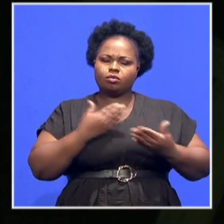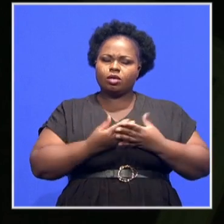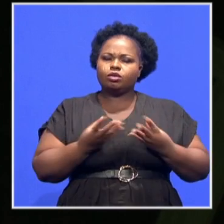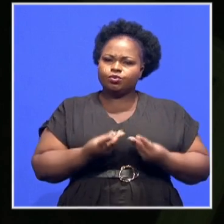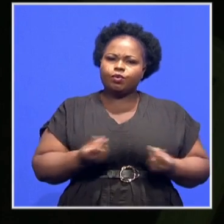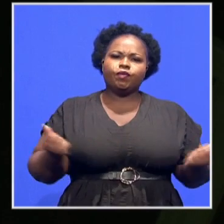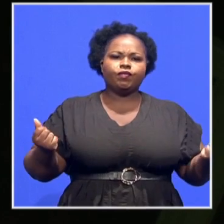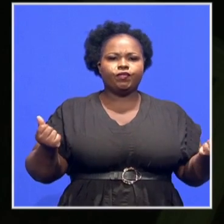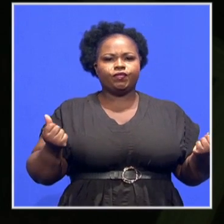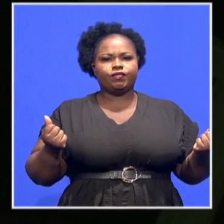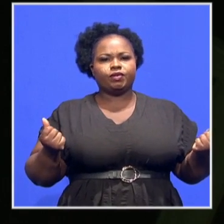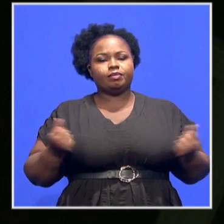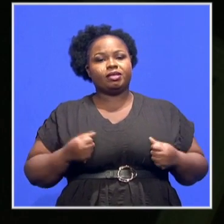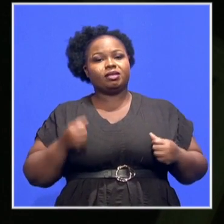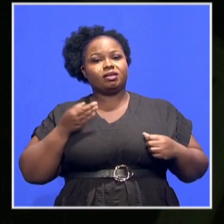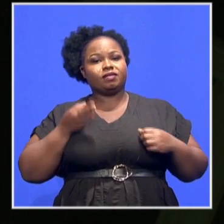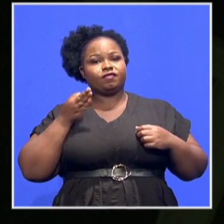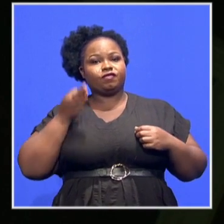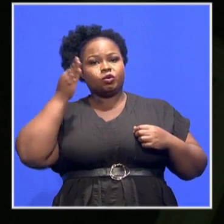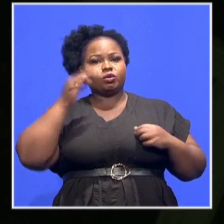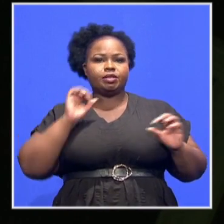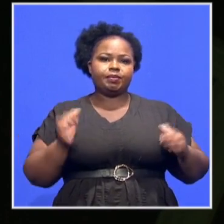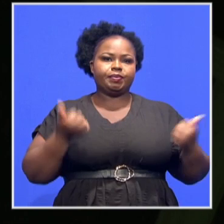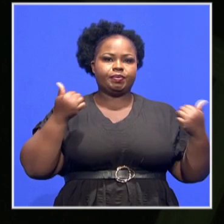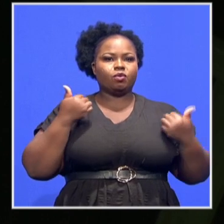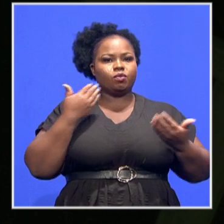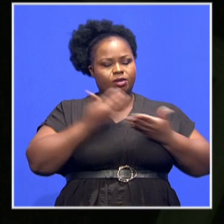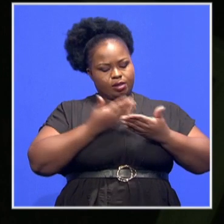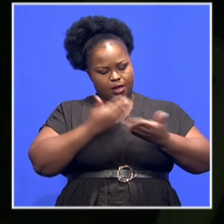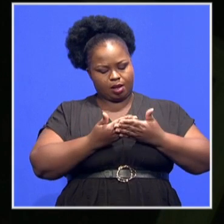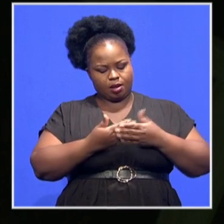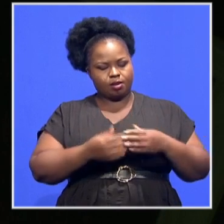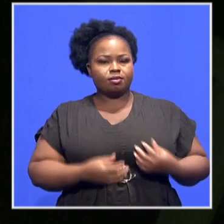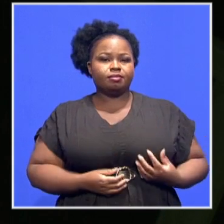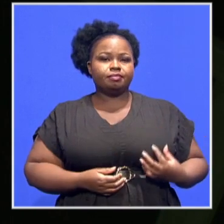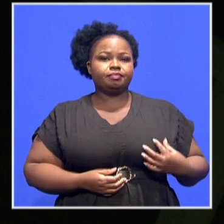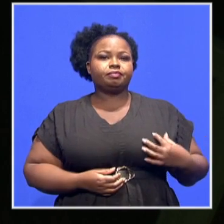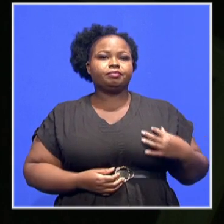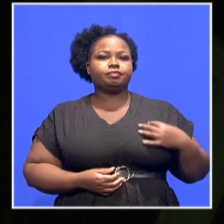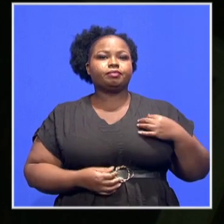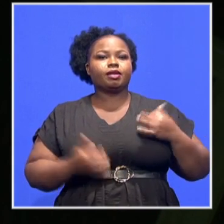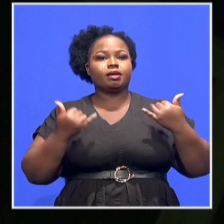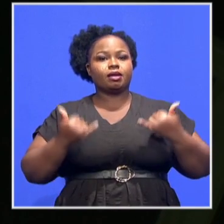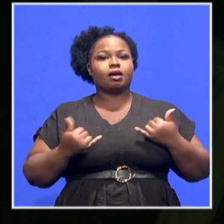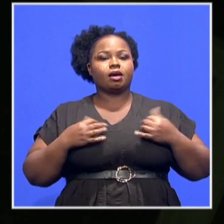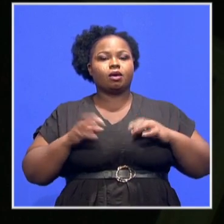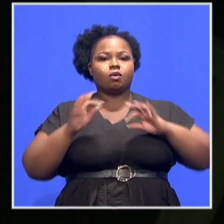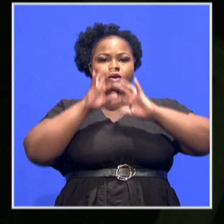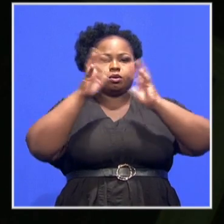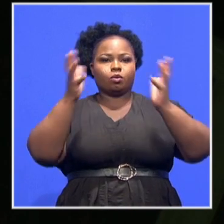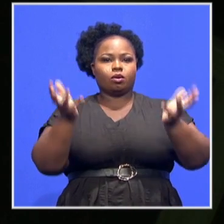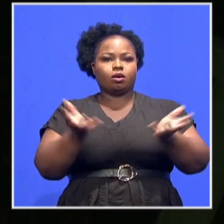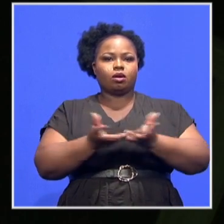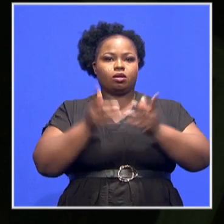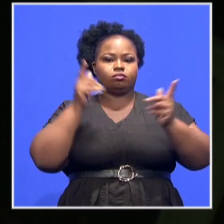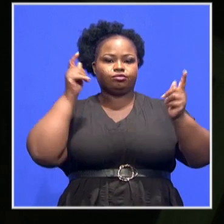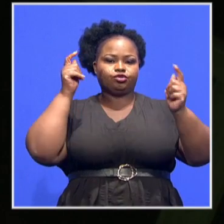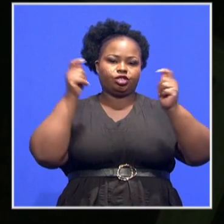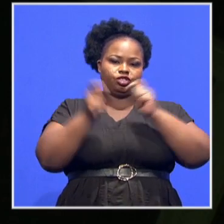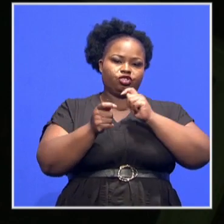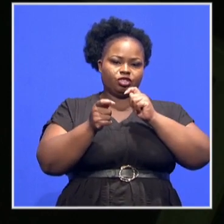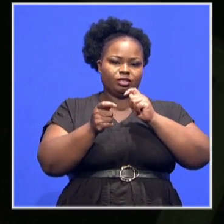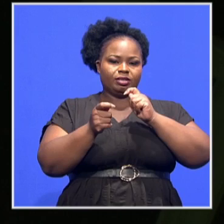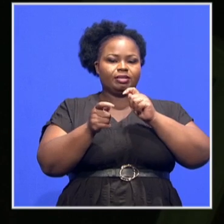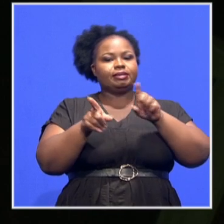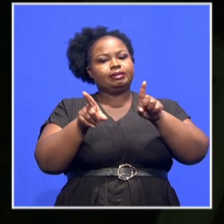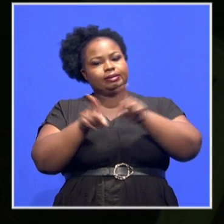a brighter future for the industry. As the world changes, mining is changing with